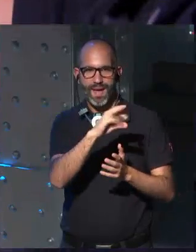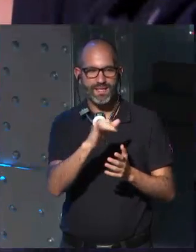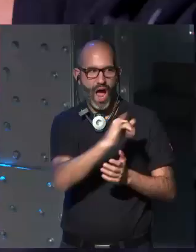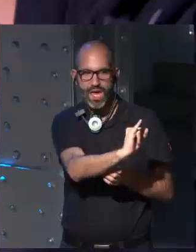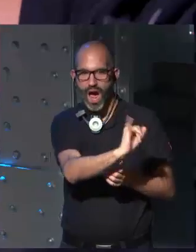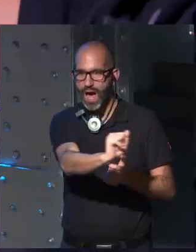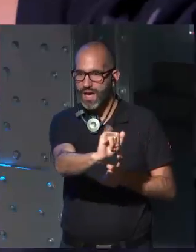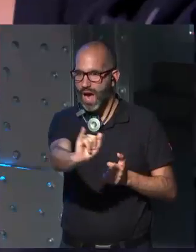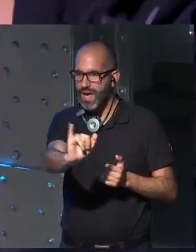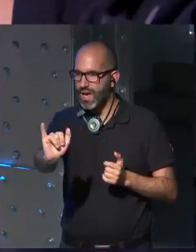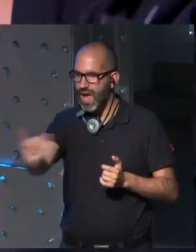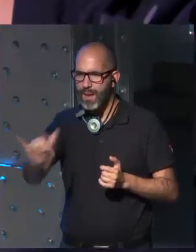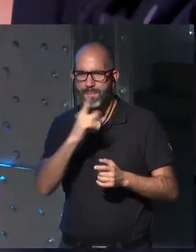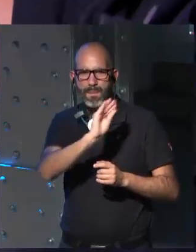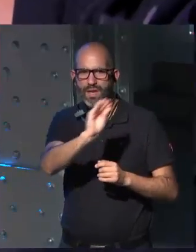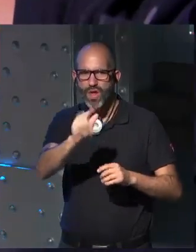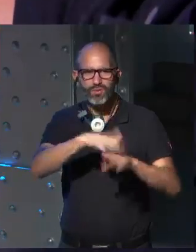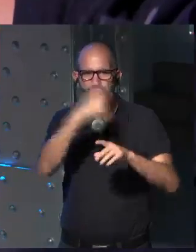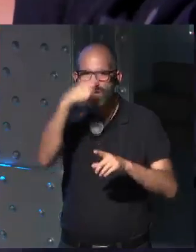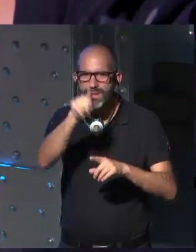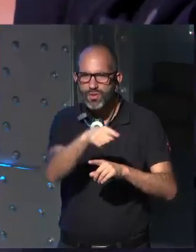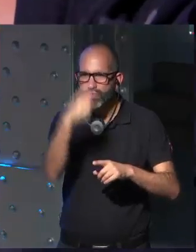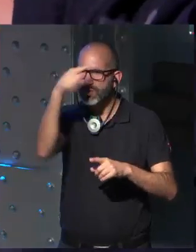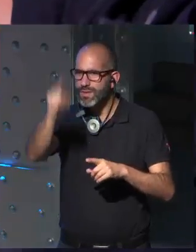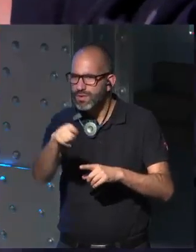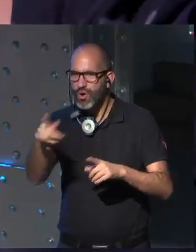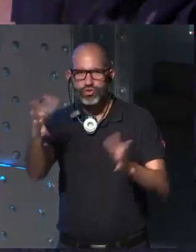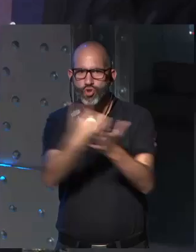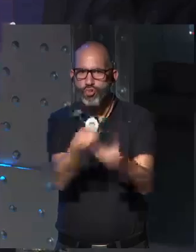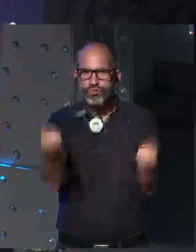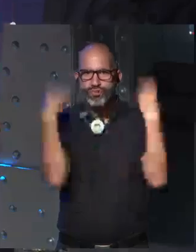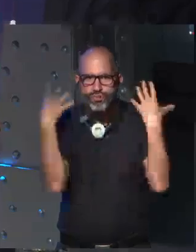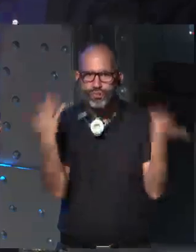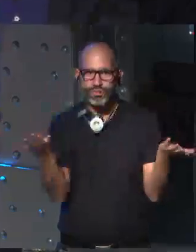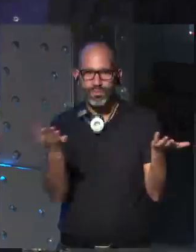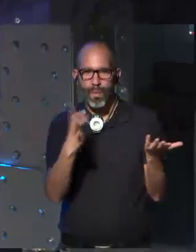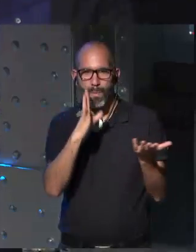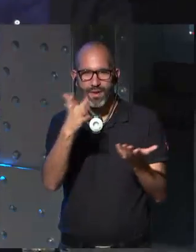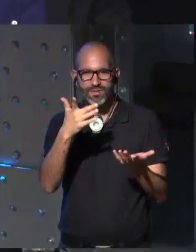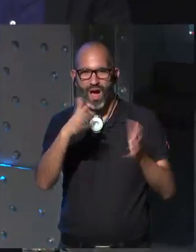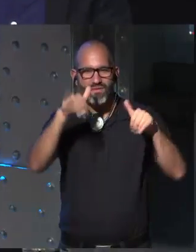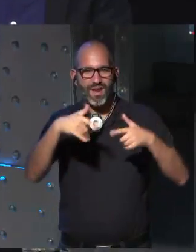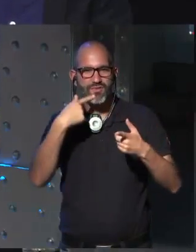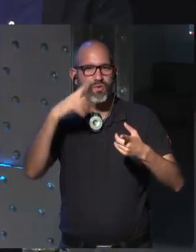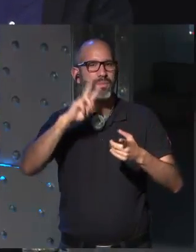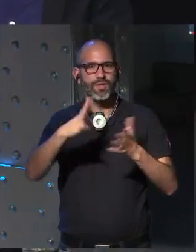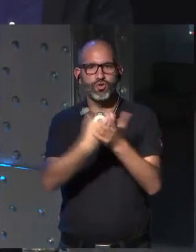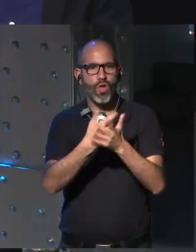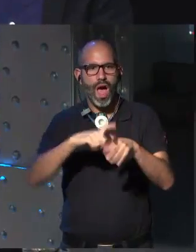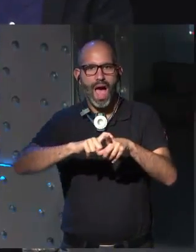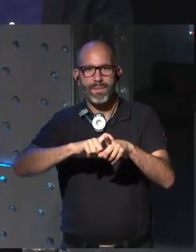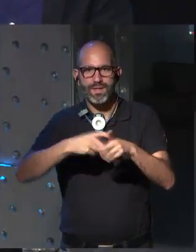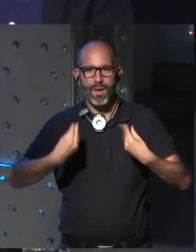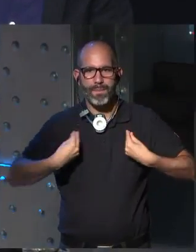And the more I looked at it, the more I realized it permeated every aspect of our lives. I mean, the lights right now, the electrical grid is being